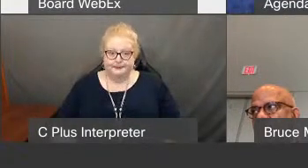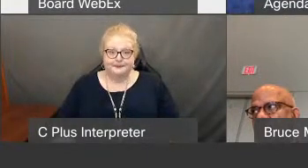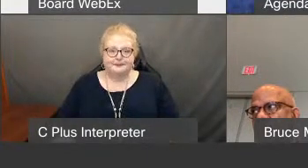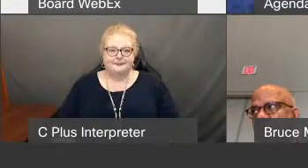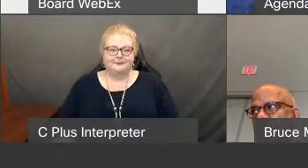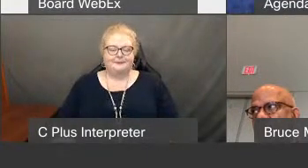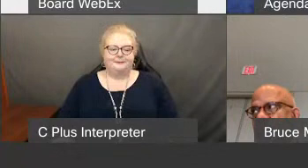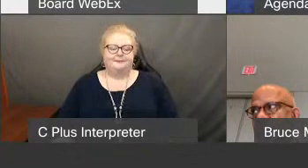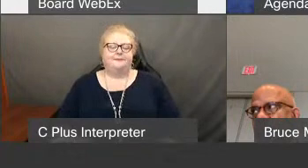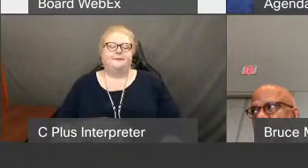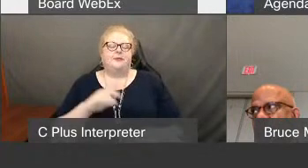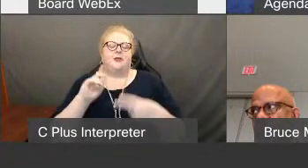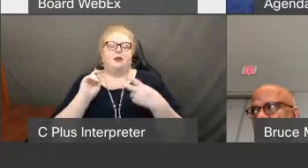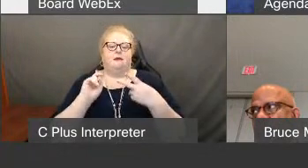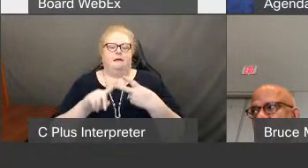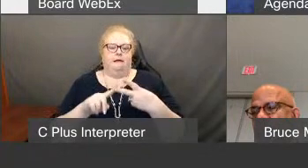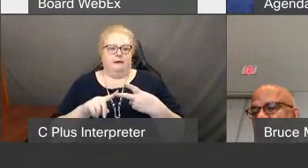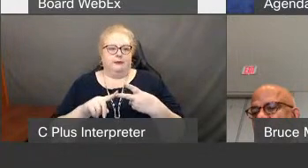Secondly,